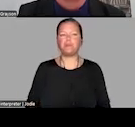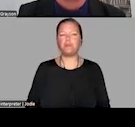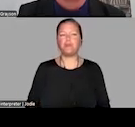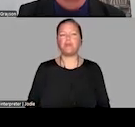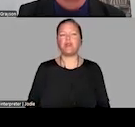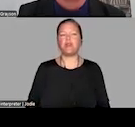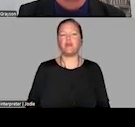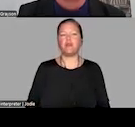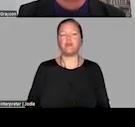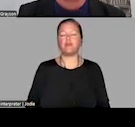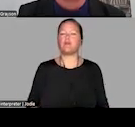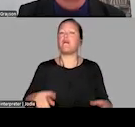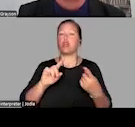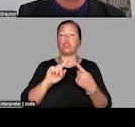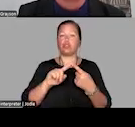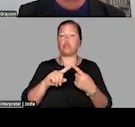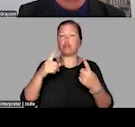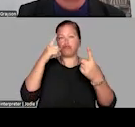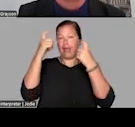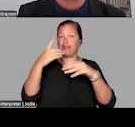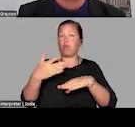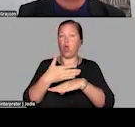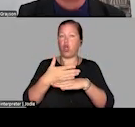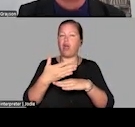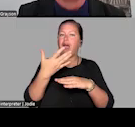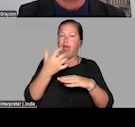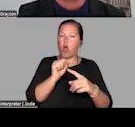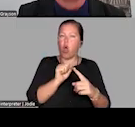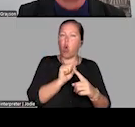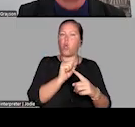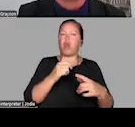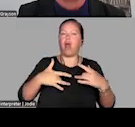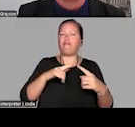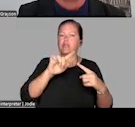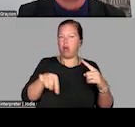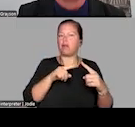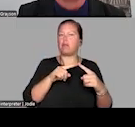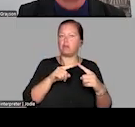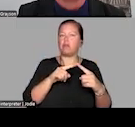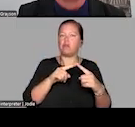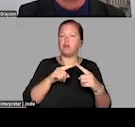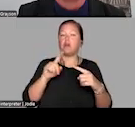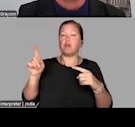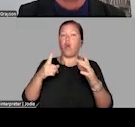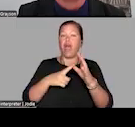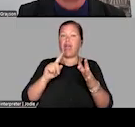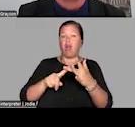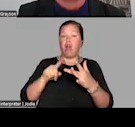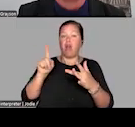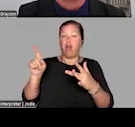think creative work, there's a life cycle around it. Now, increasingly AI assisted. As you can